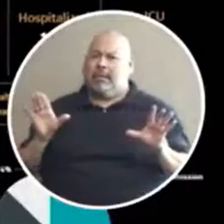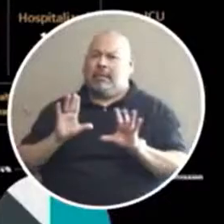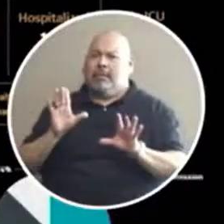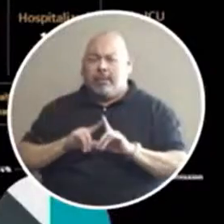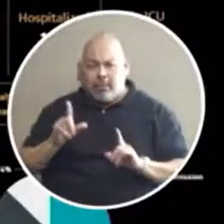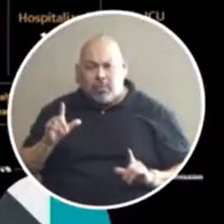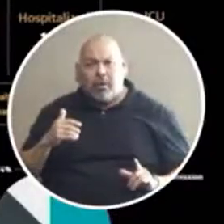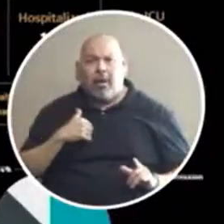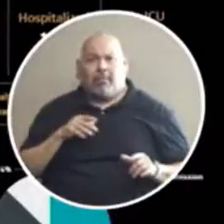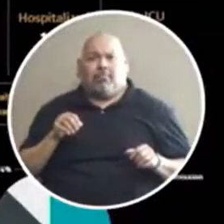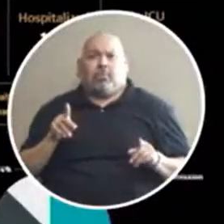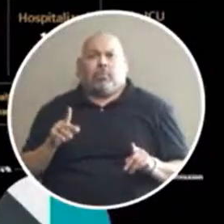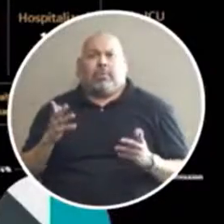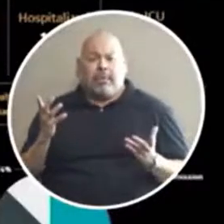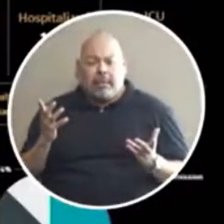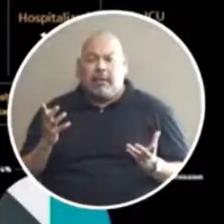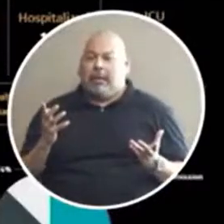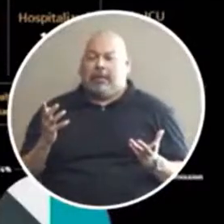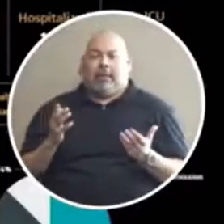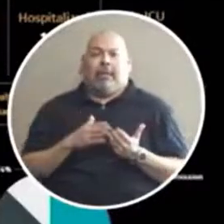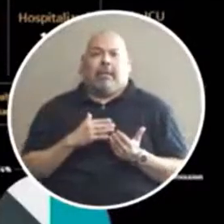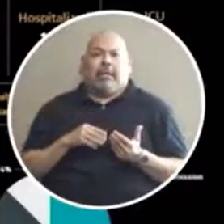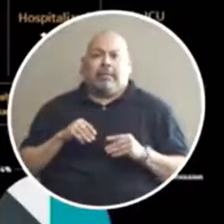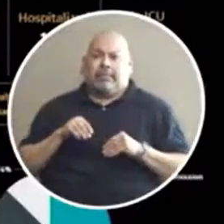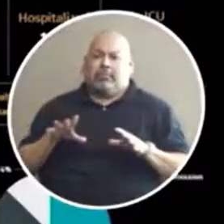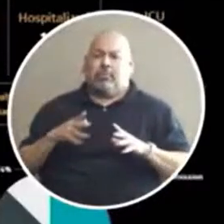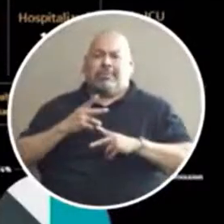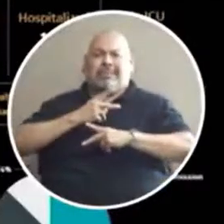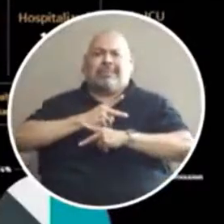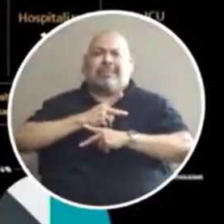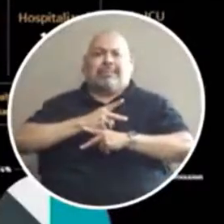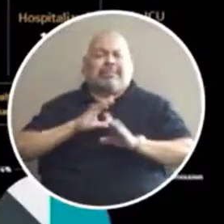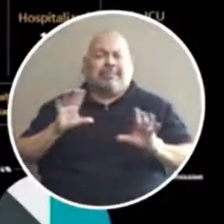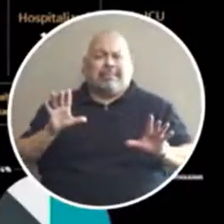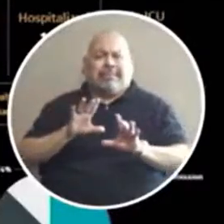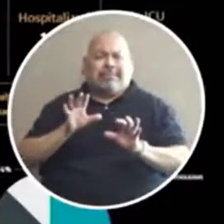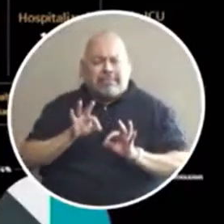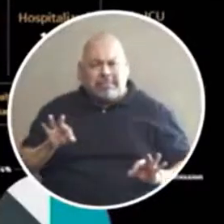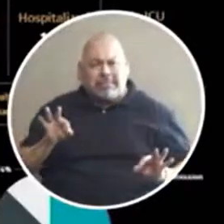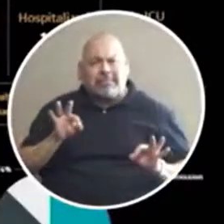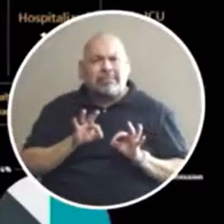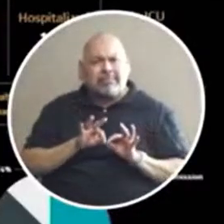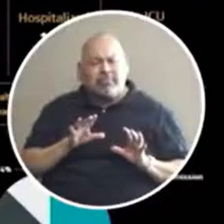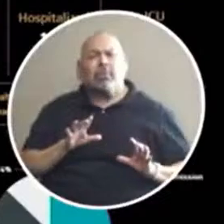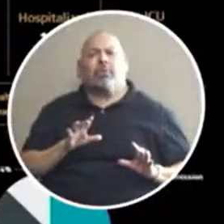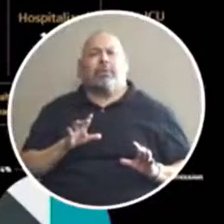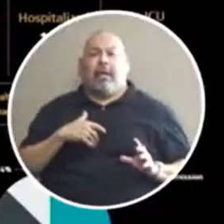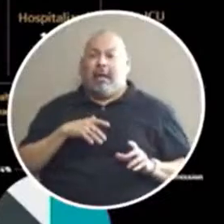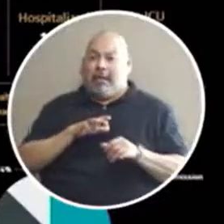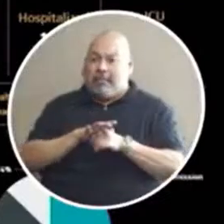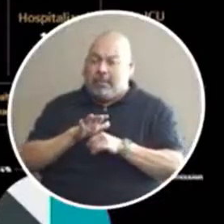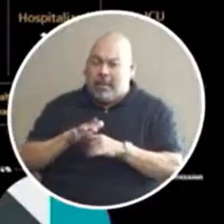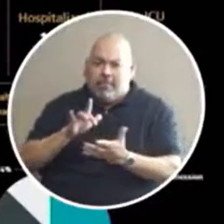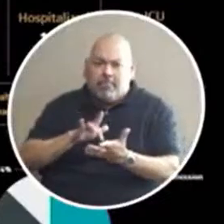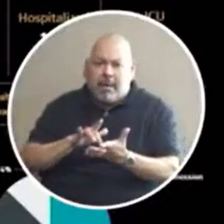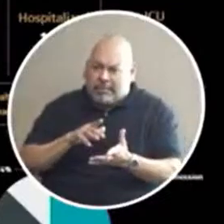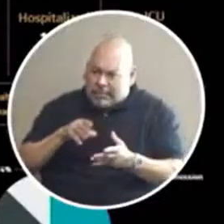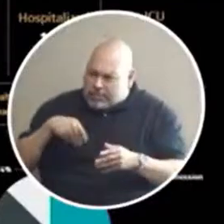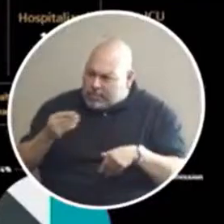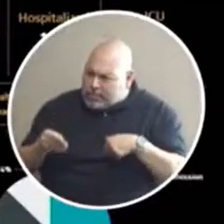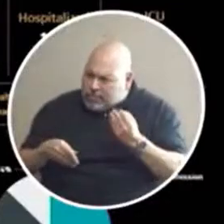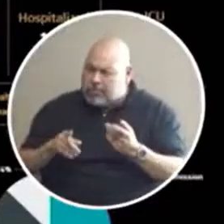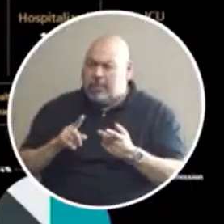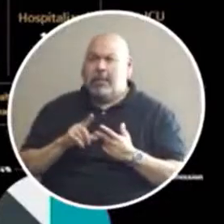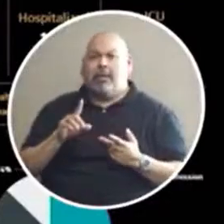or have those opportunities to spread the virus to those loved ones or bring them home. We need to make sure that they have enough of their medication, and if